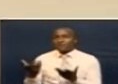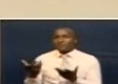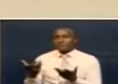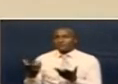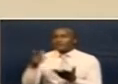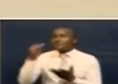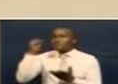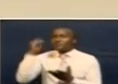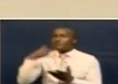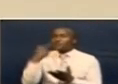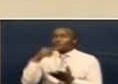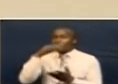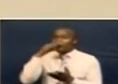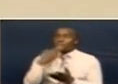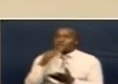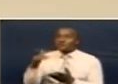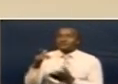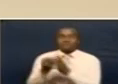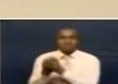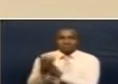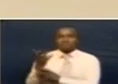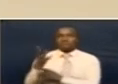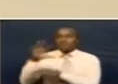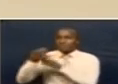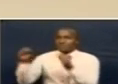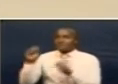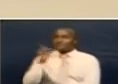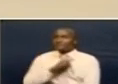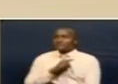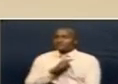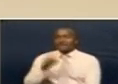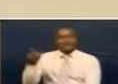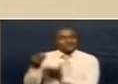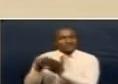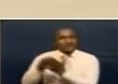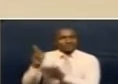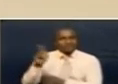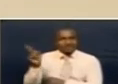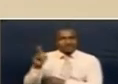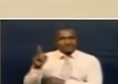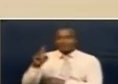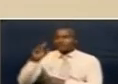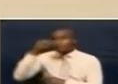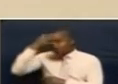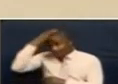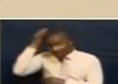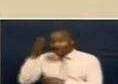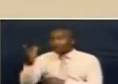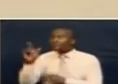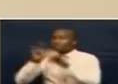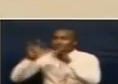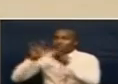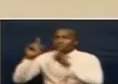who have grown. Musalia has run for presidency. Musalia has been a finance minister. Weta has been foreign affairs